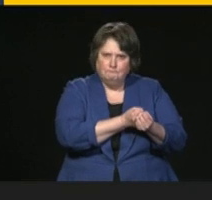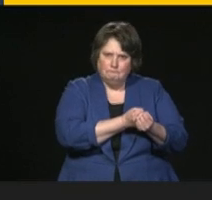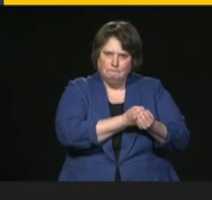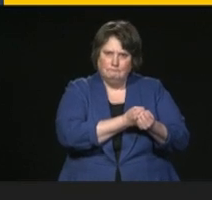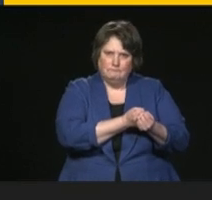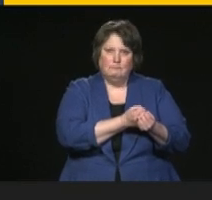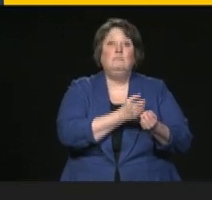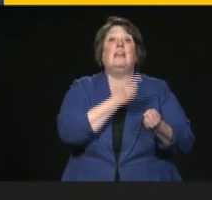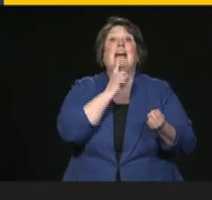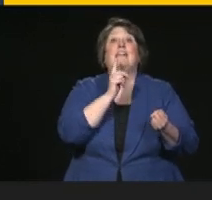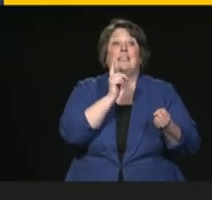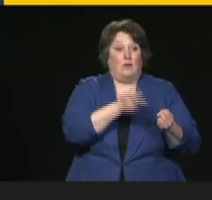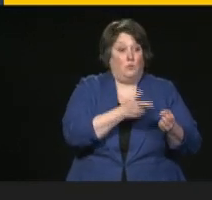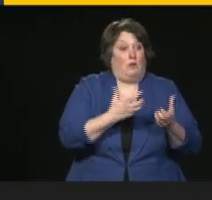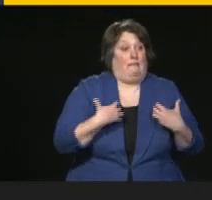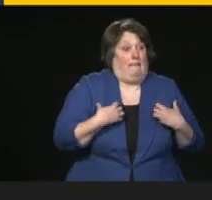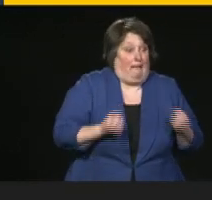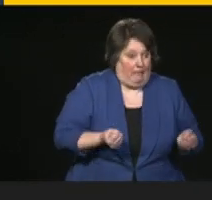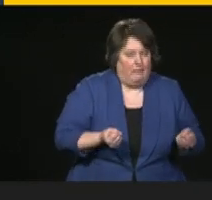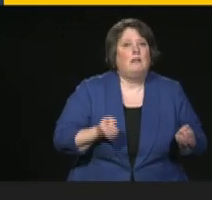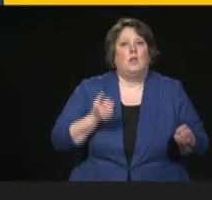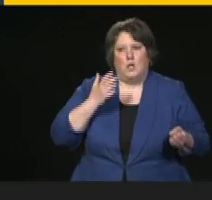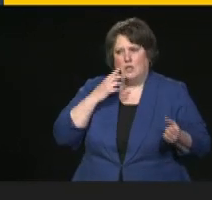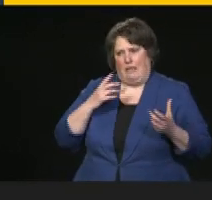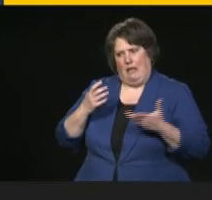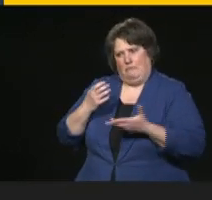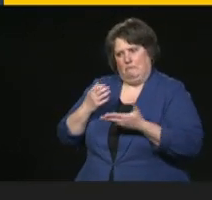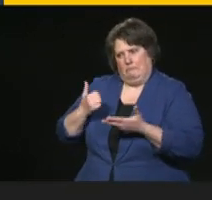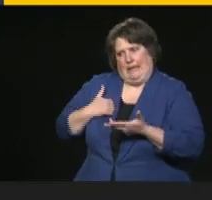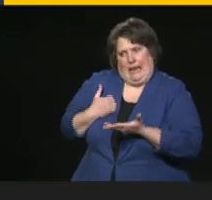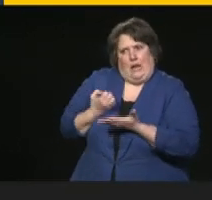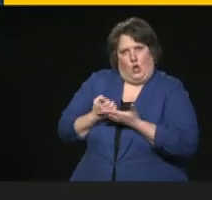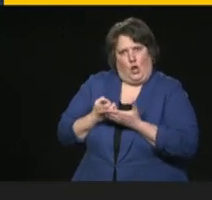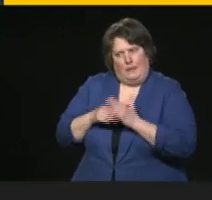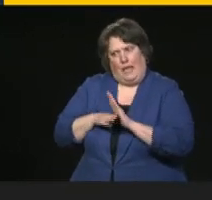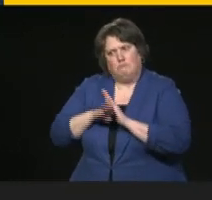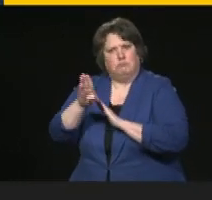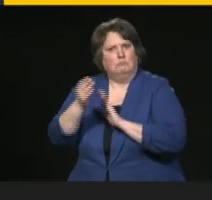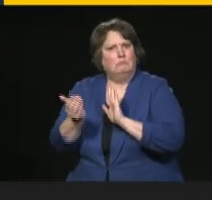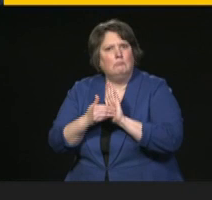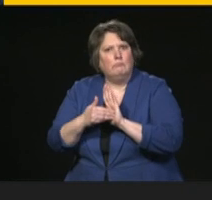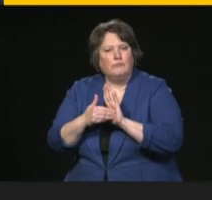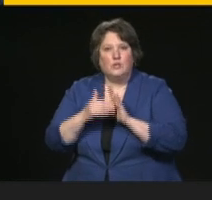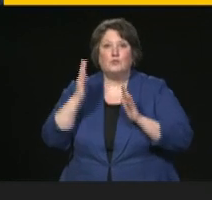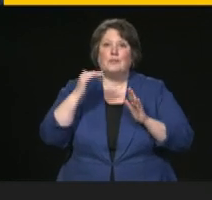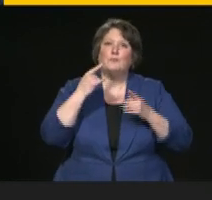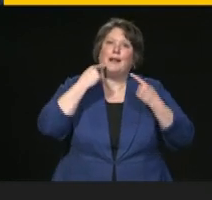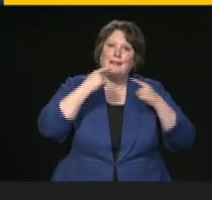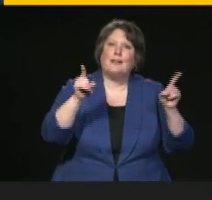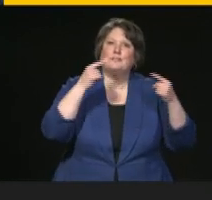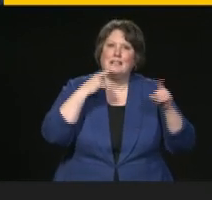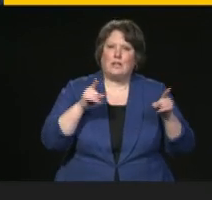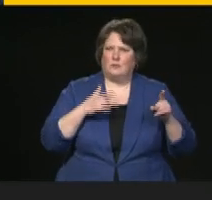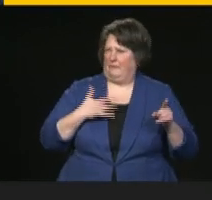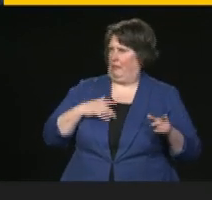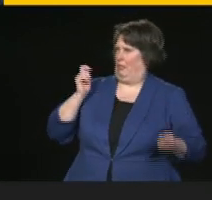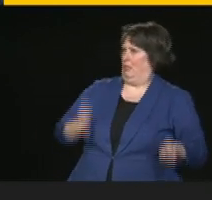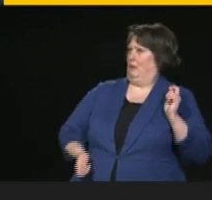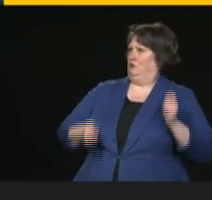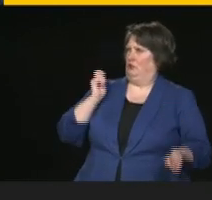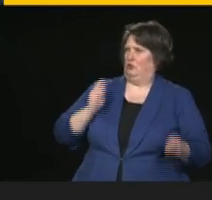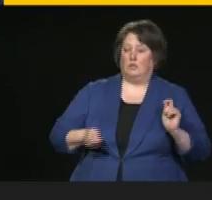really been why we've been making these announcements on a very regular basis. What we talked about earlier this week and the legislation that was